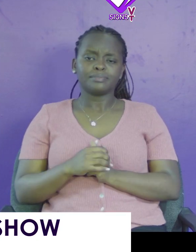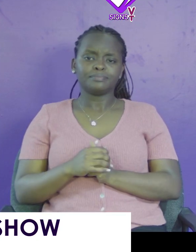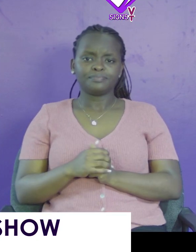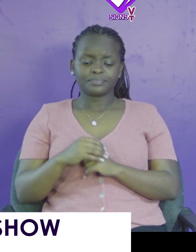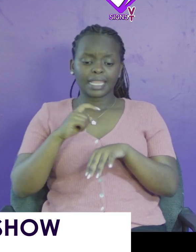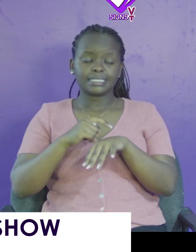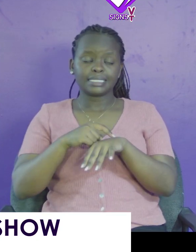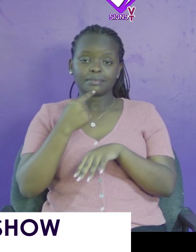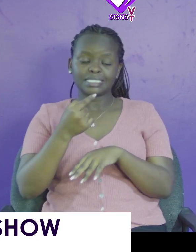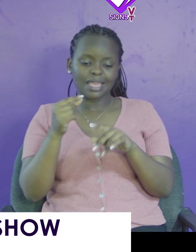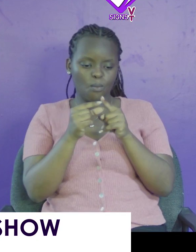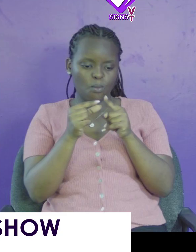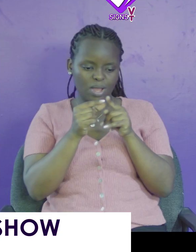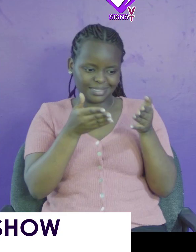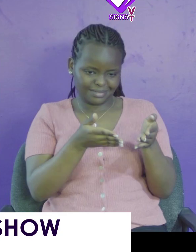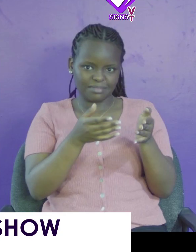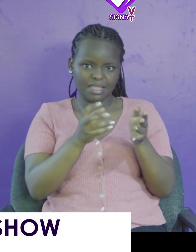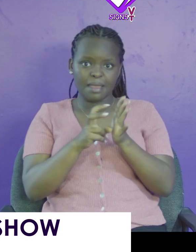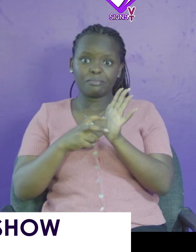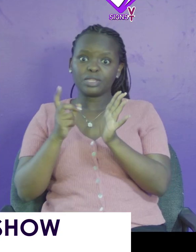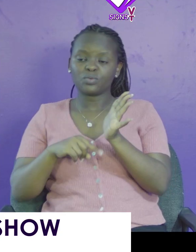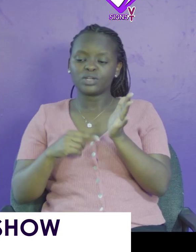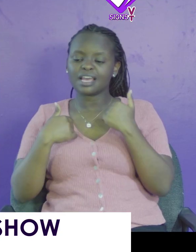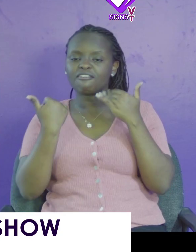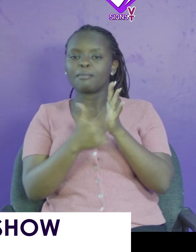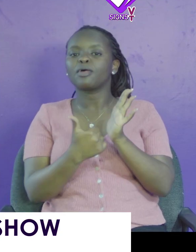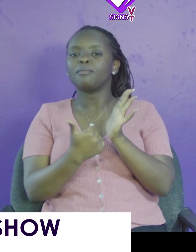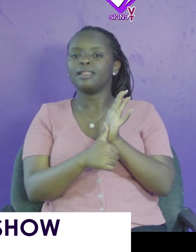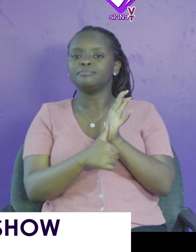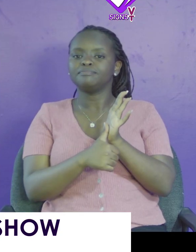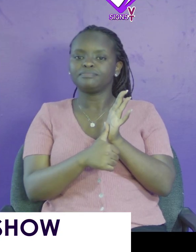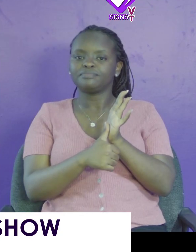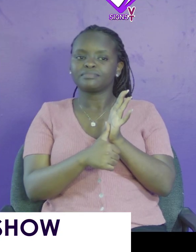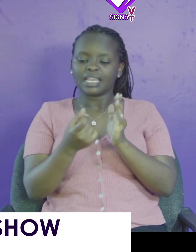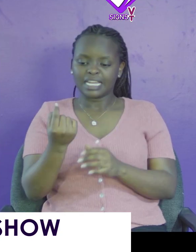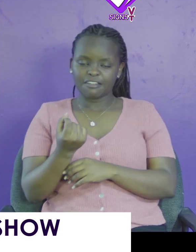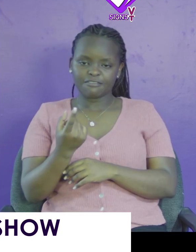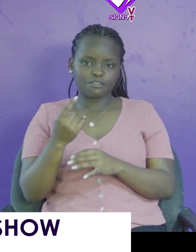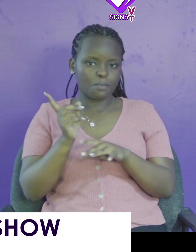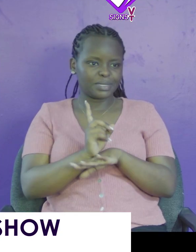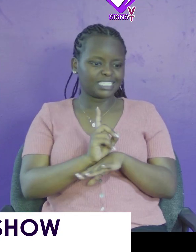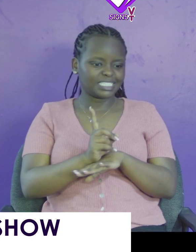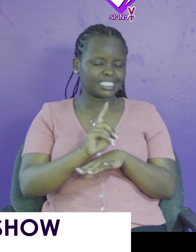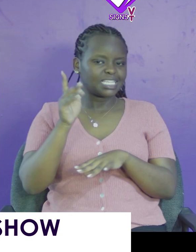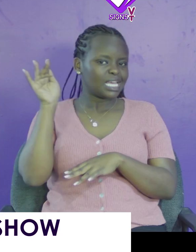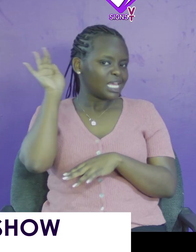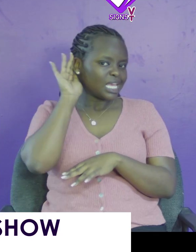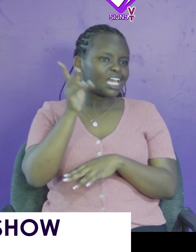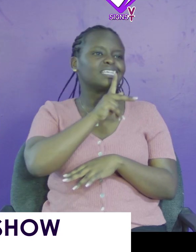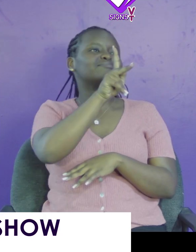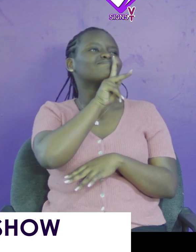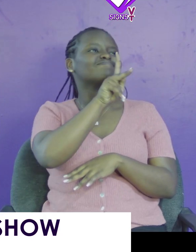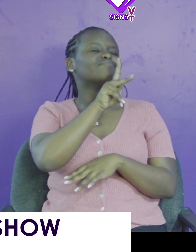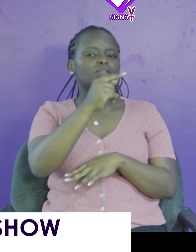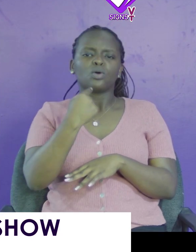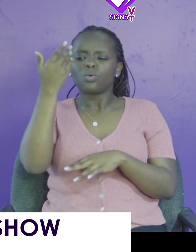say like that in the house, it means there is a problem. And then in a few minutes you hear the screams of the woman. Yes, there. who doesn't know that you are